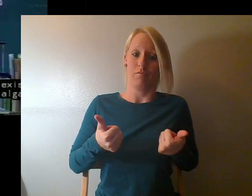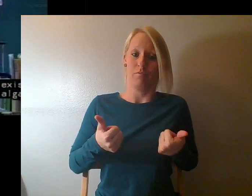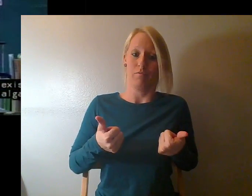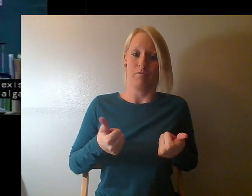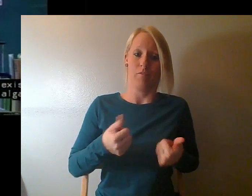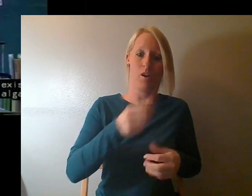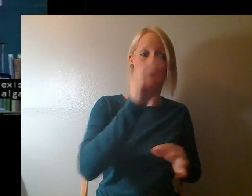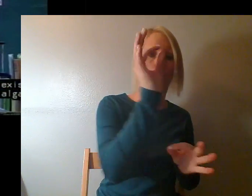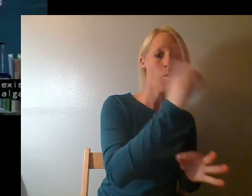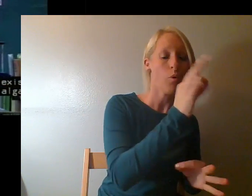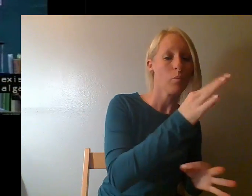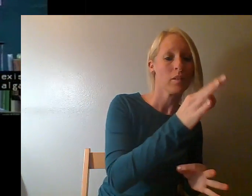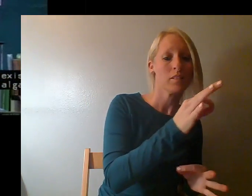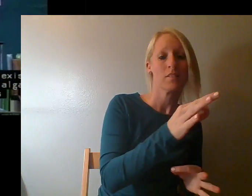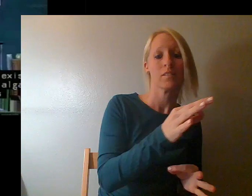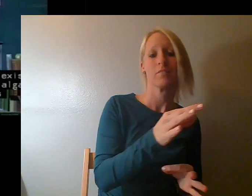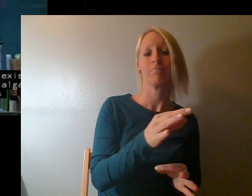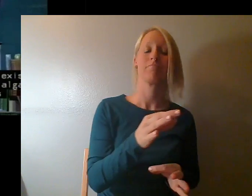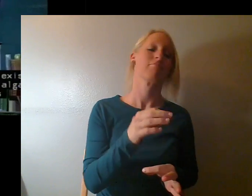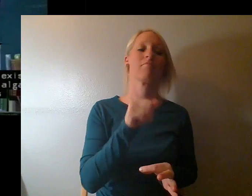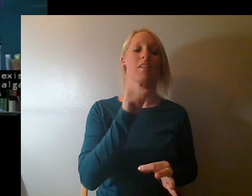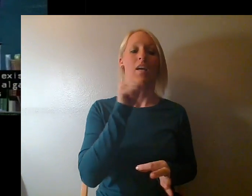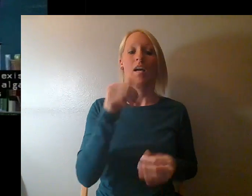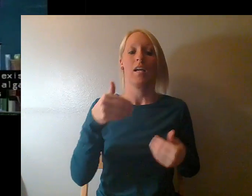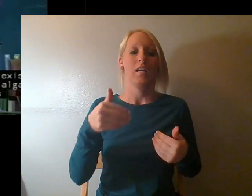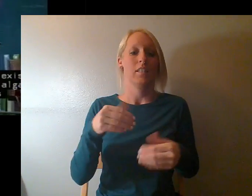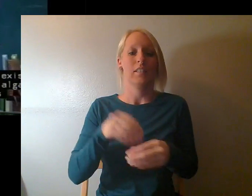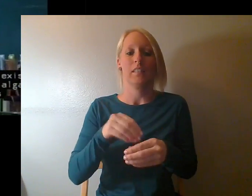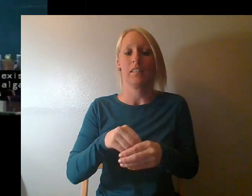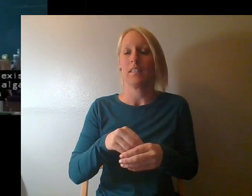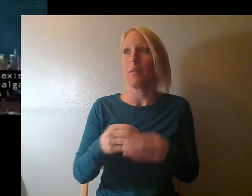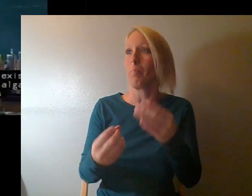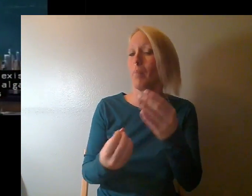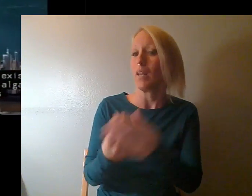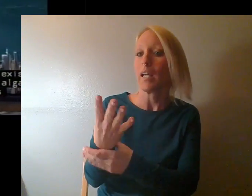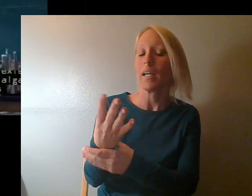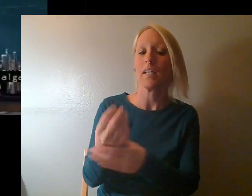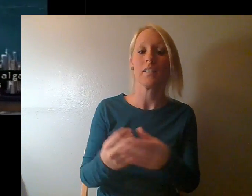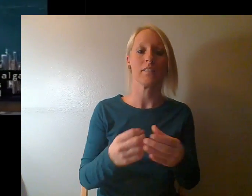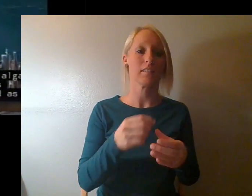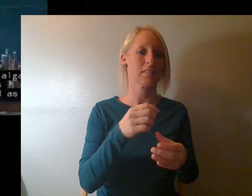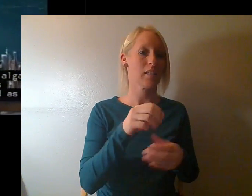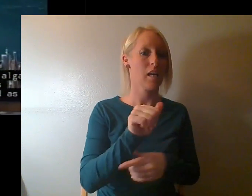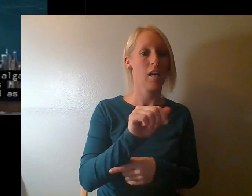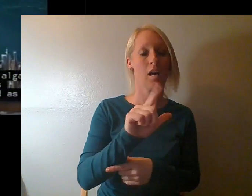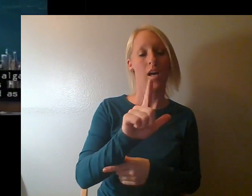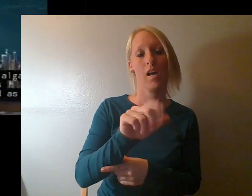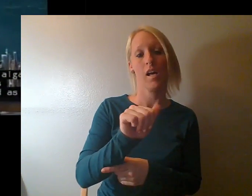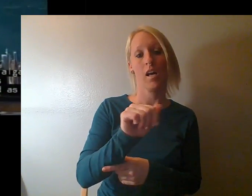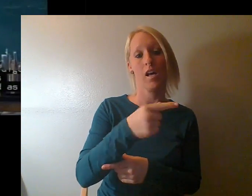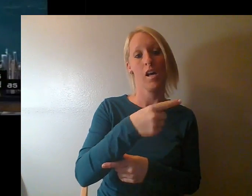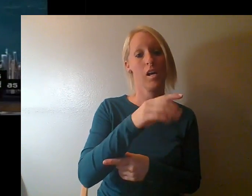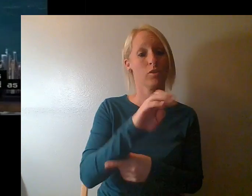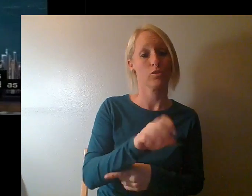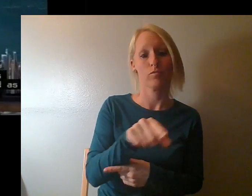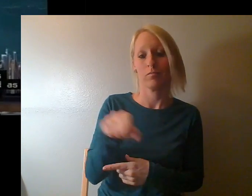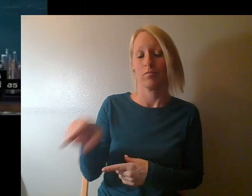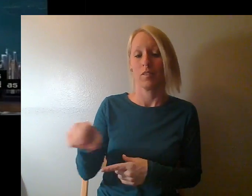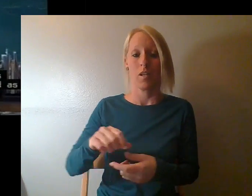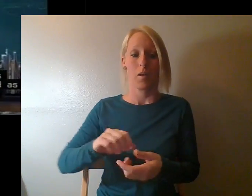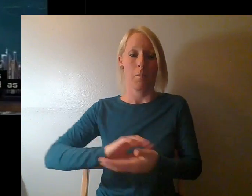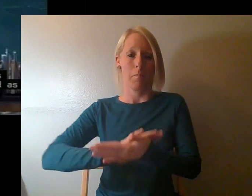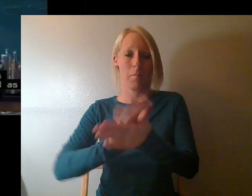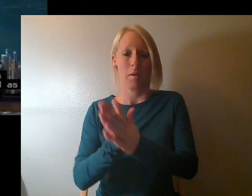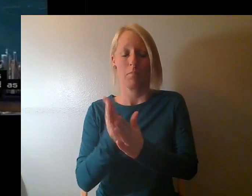cells and the algae cells to produce the sugars and the oxygen that we need as animals, we